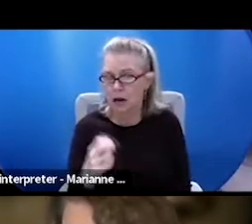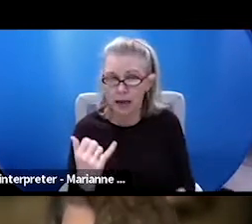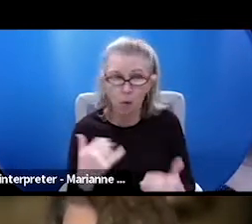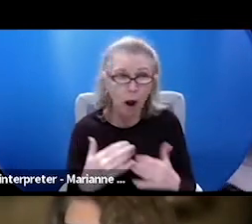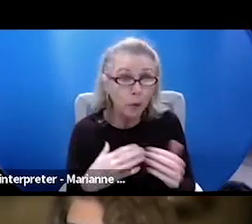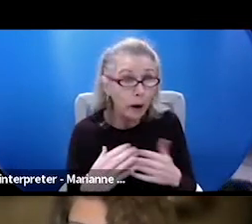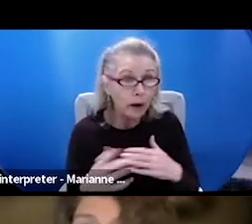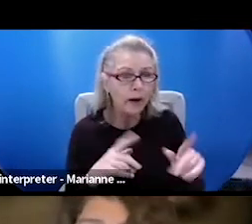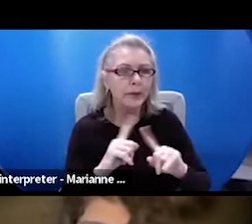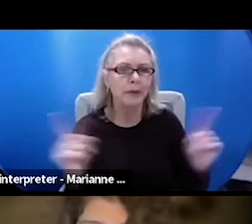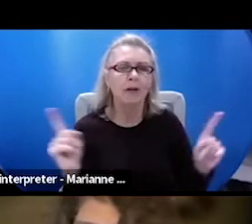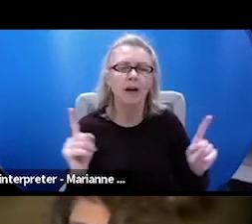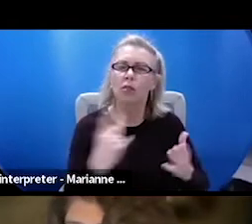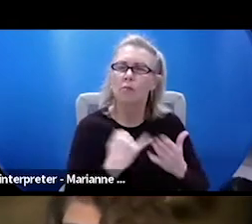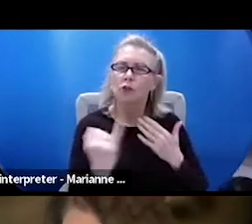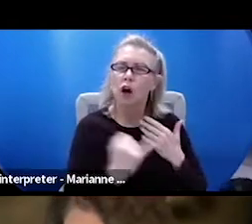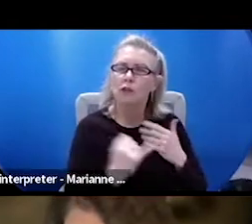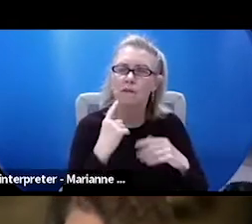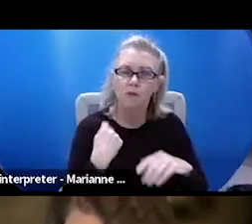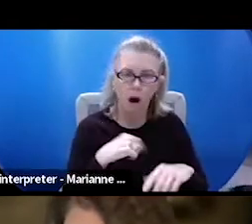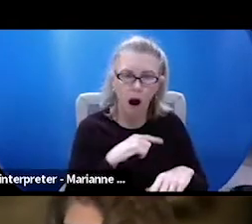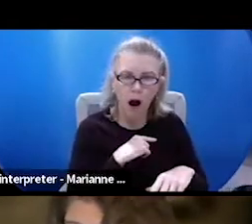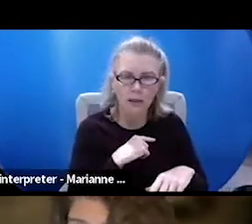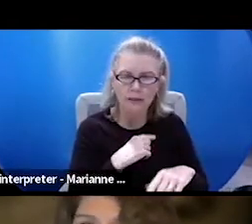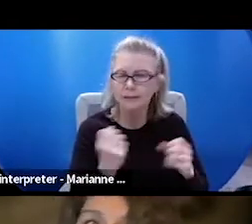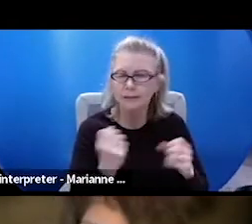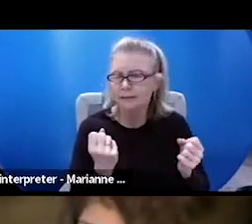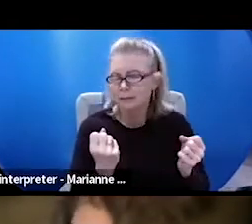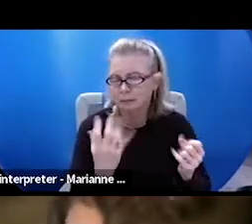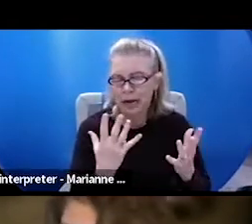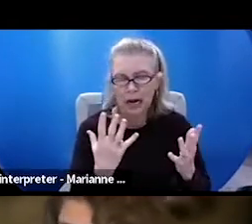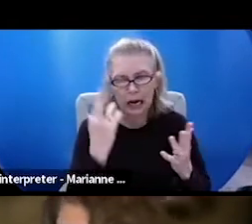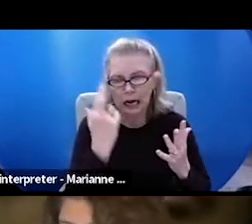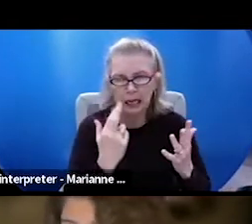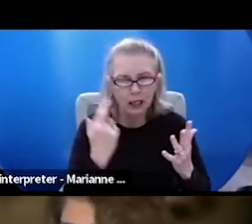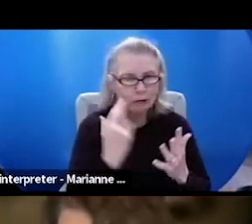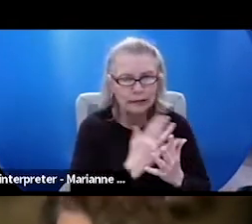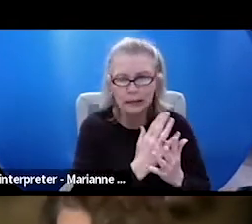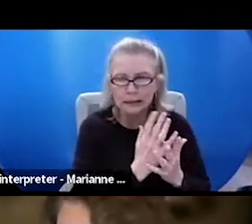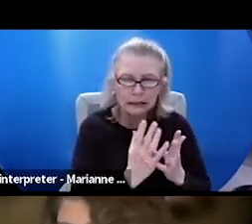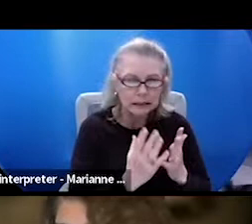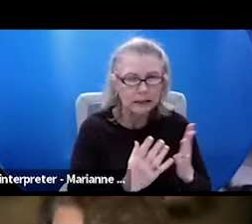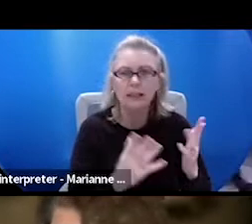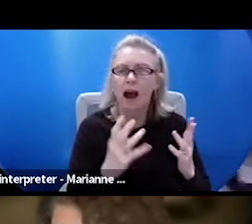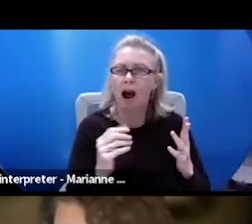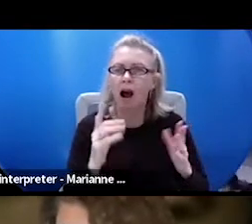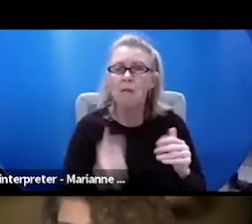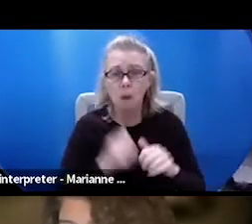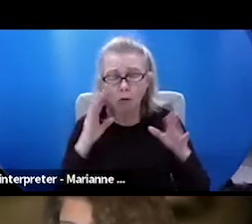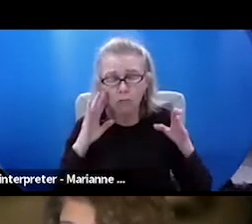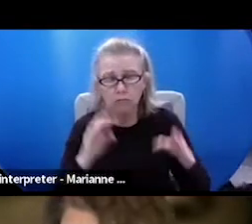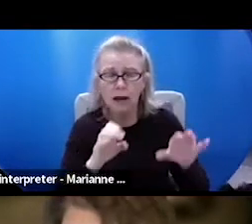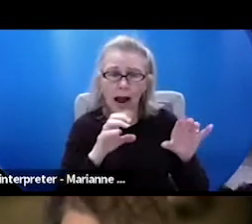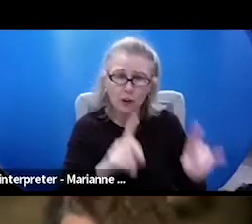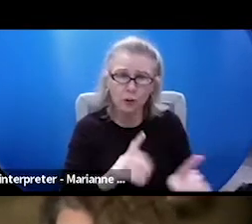the project for us is multifaceted and mainly devoted to educational, cultural, research,